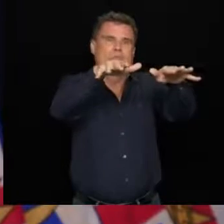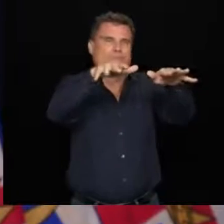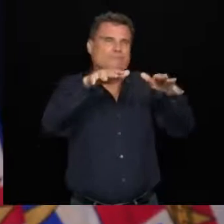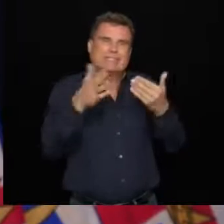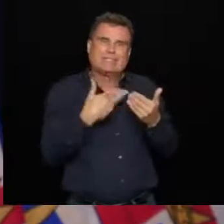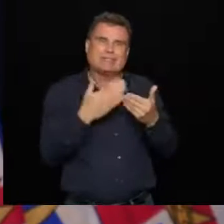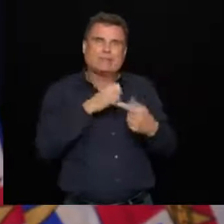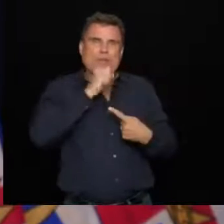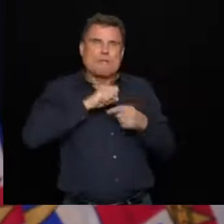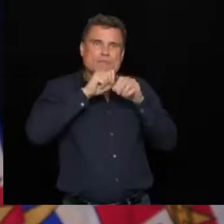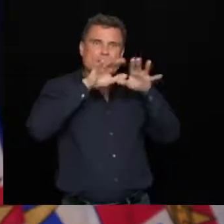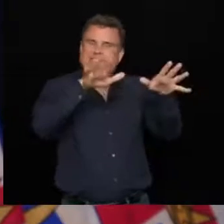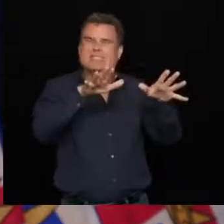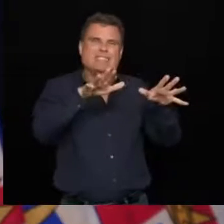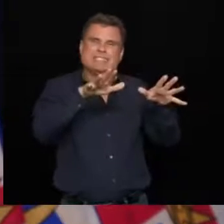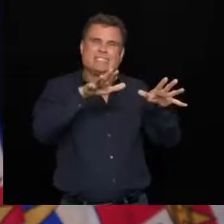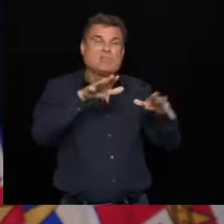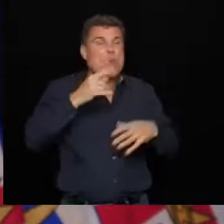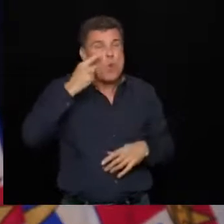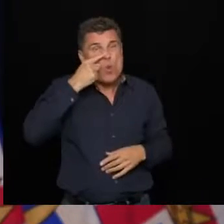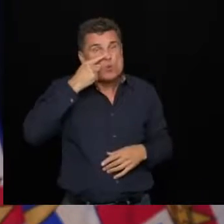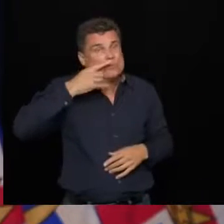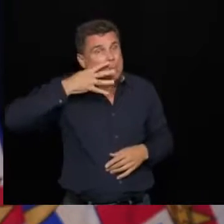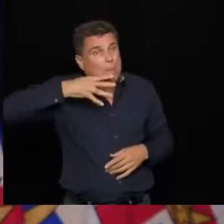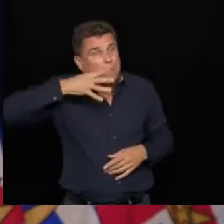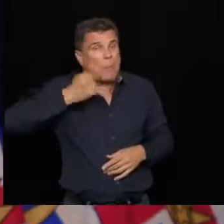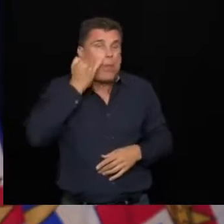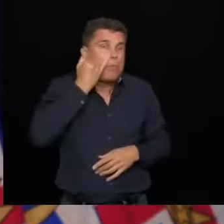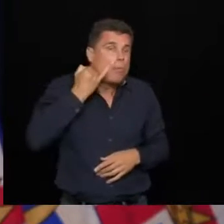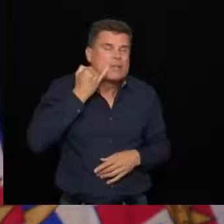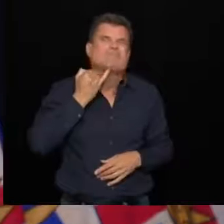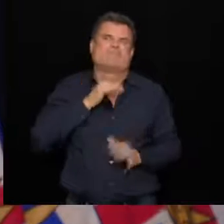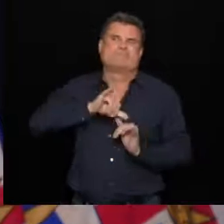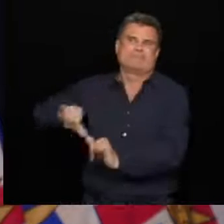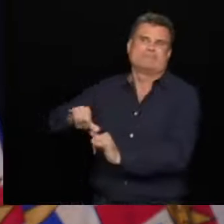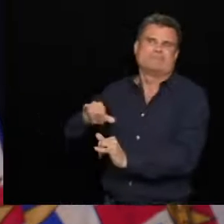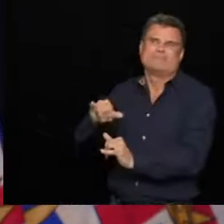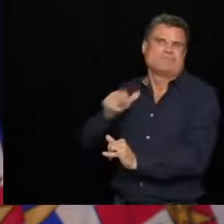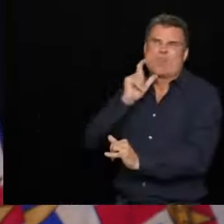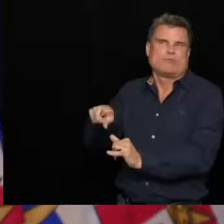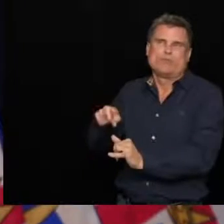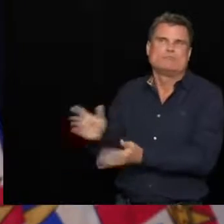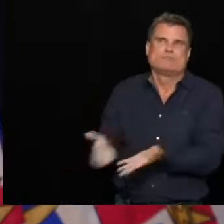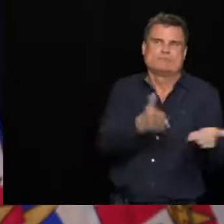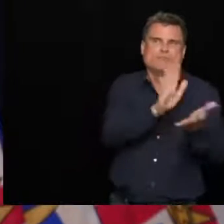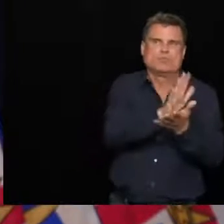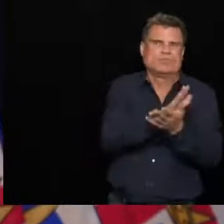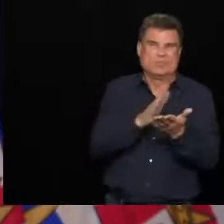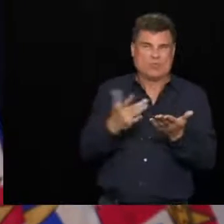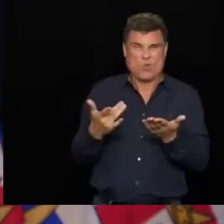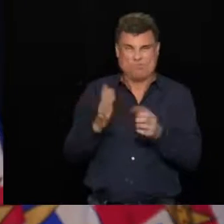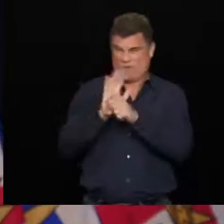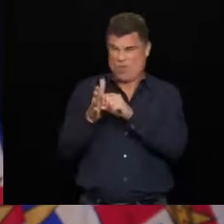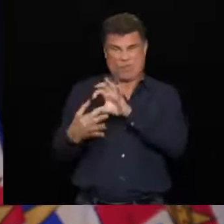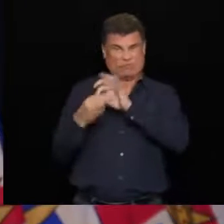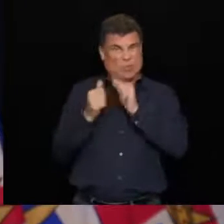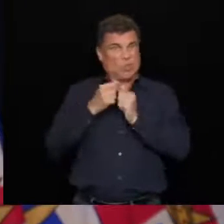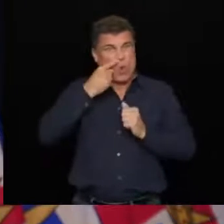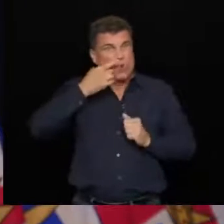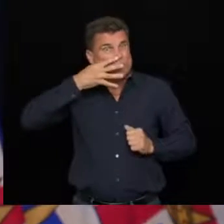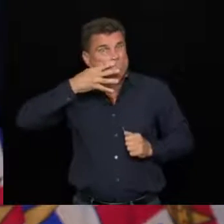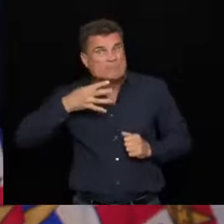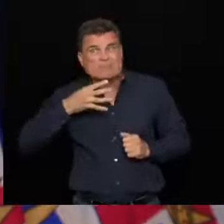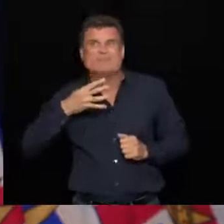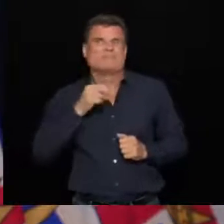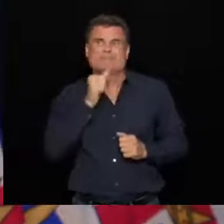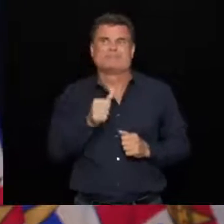other symptoms by themselves are not necessarily associated with that. So that's where we have a bit of leeway, and we've modified